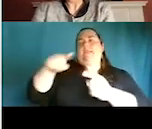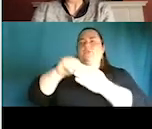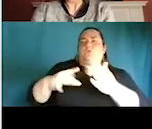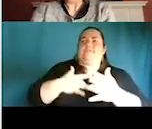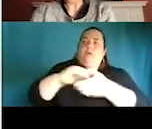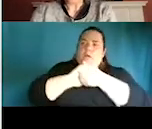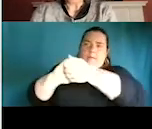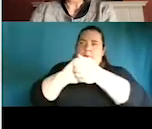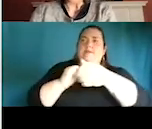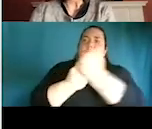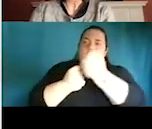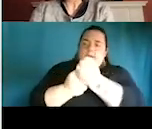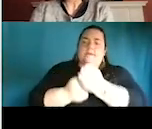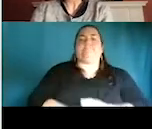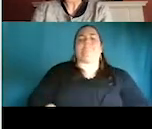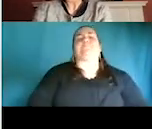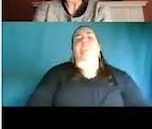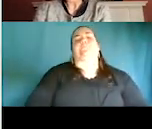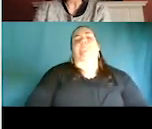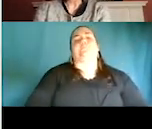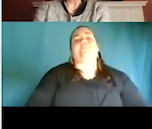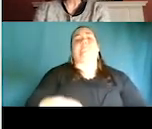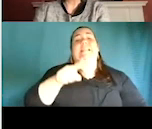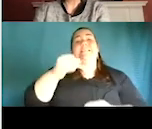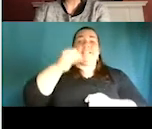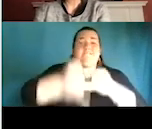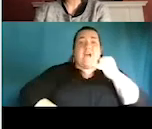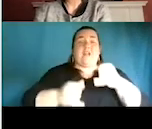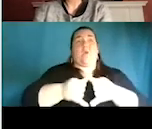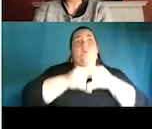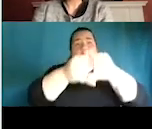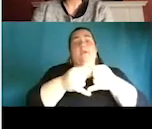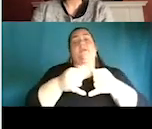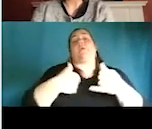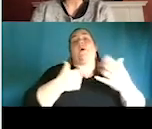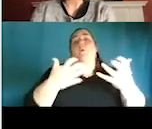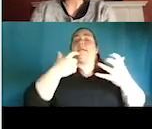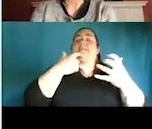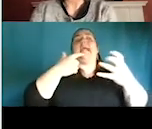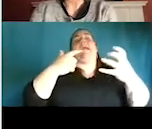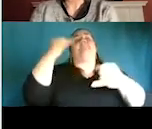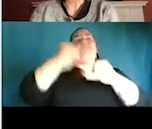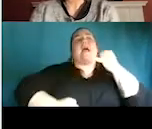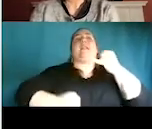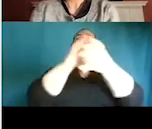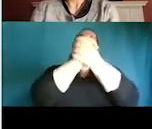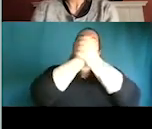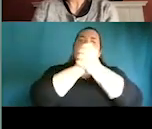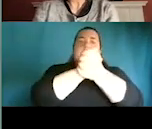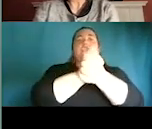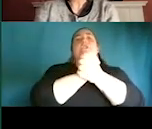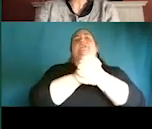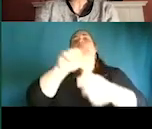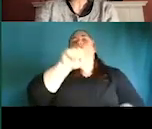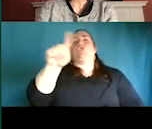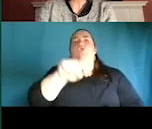This is the final award, so let's give a final round of Zoom applause for all of our inspiring awardees. And thank